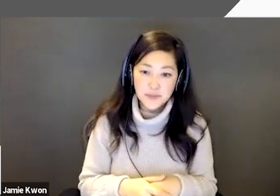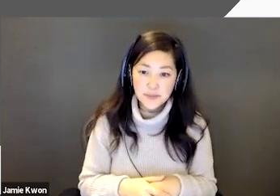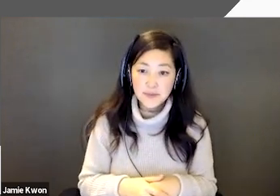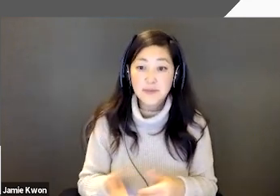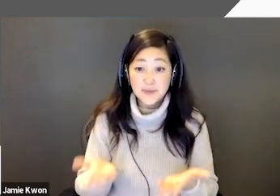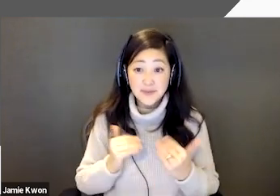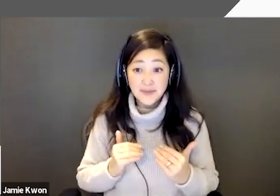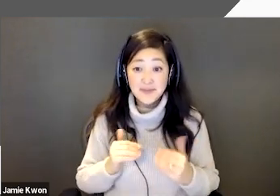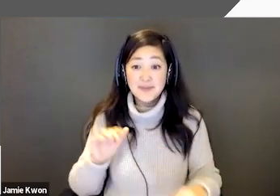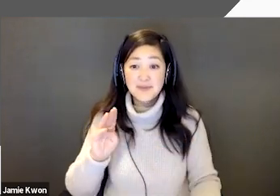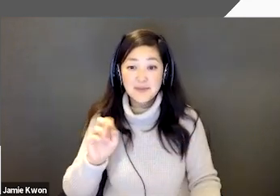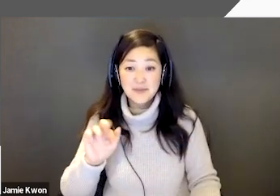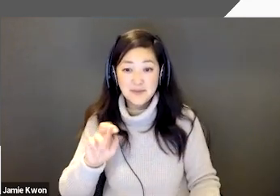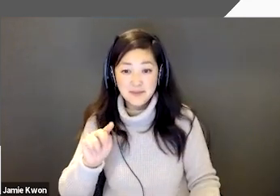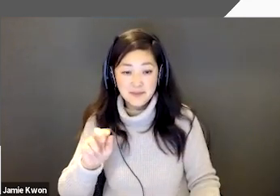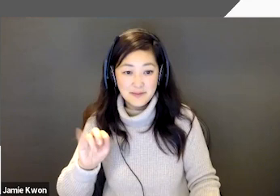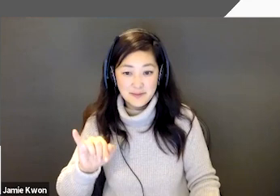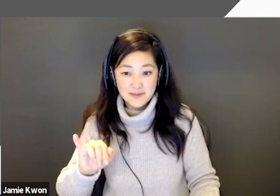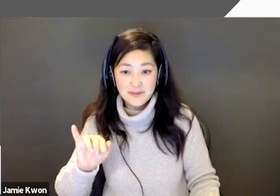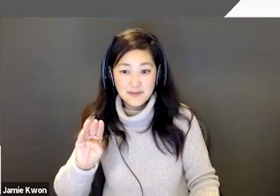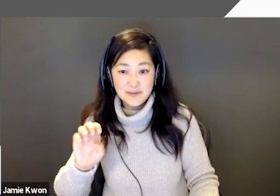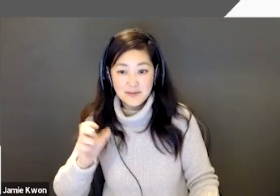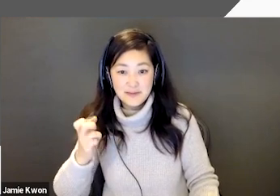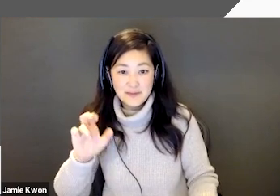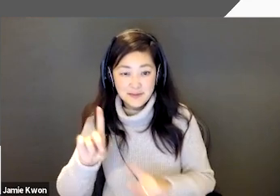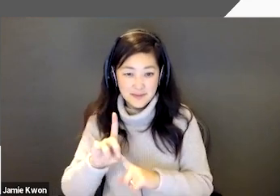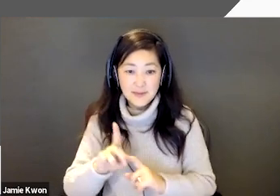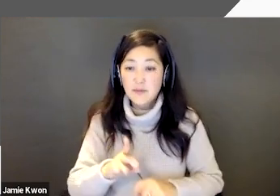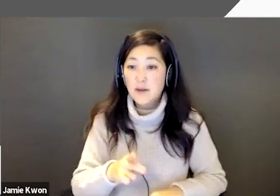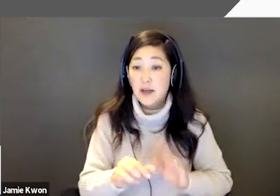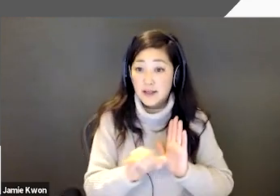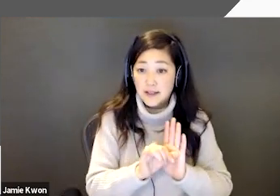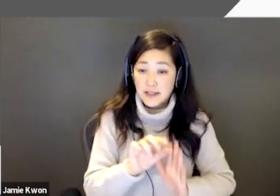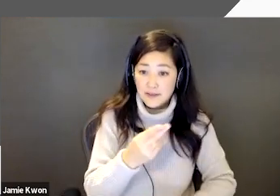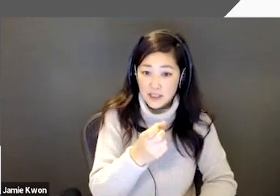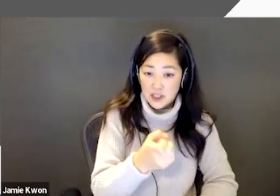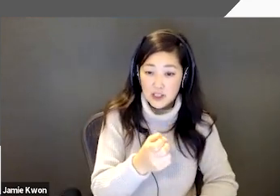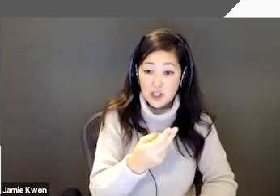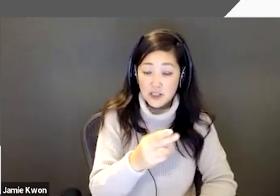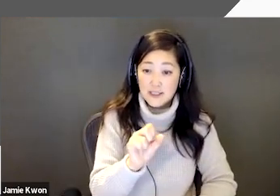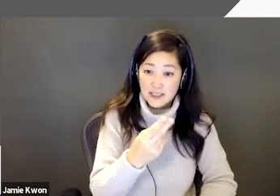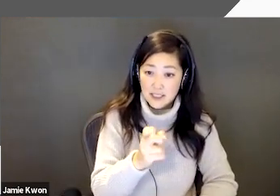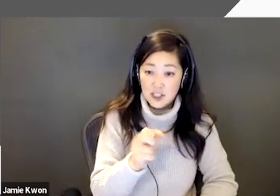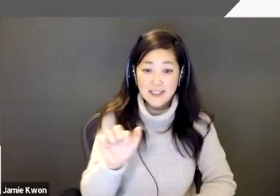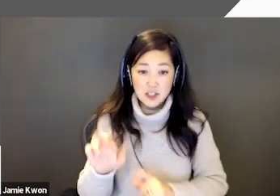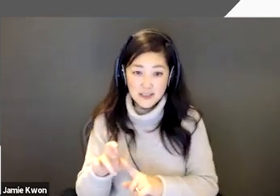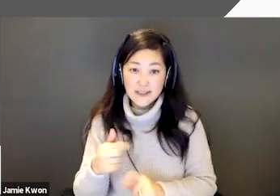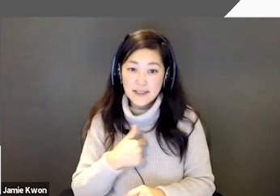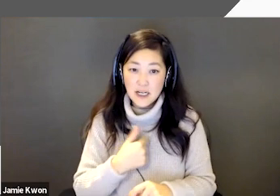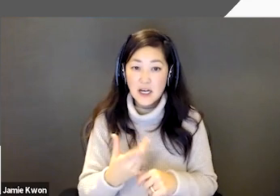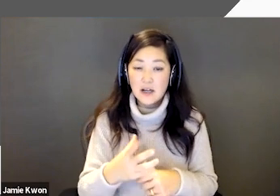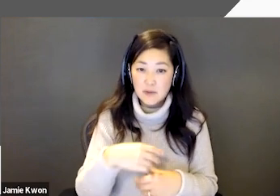And my name is Brytani McLeod. My pronouns are she, her, and I am the Inclusion and Accessibility